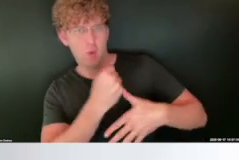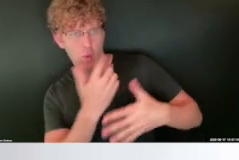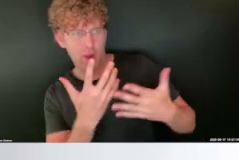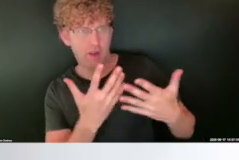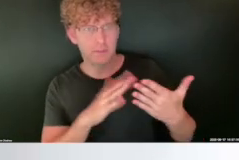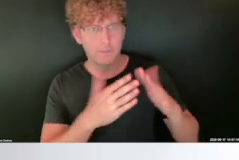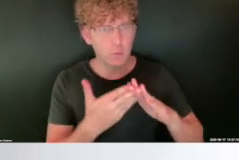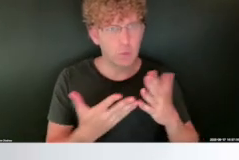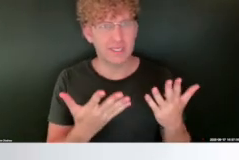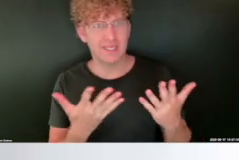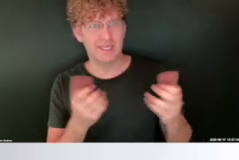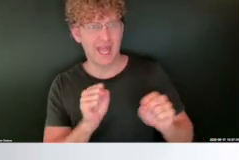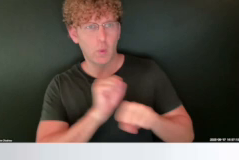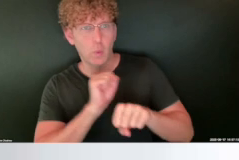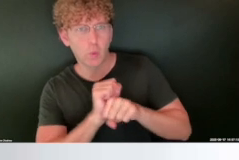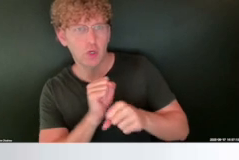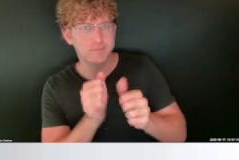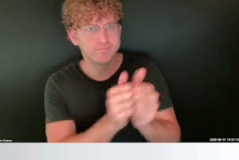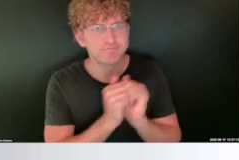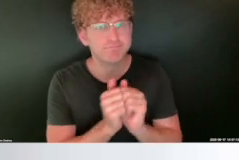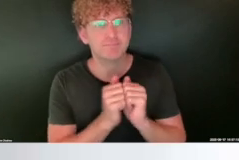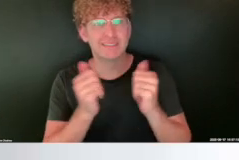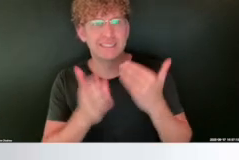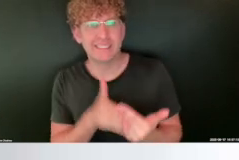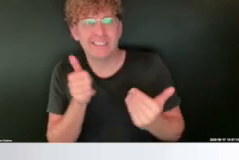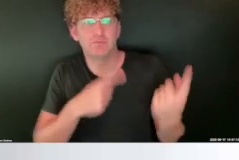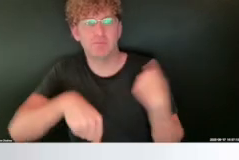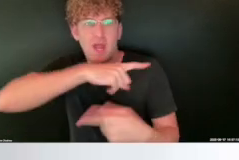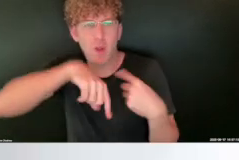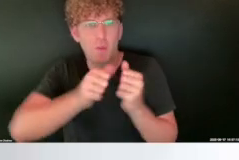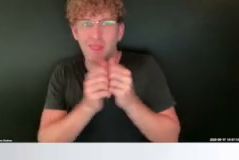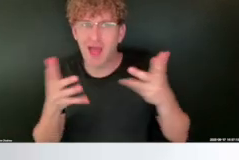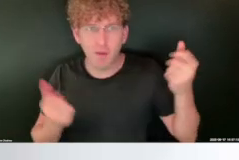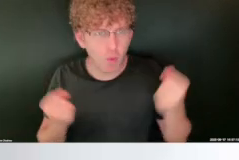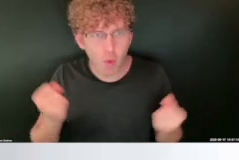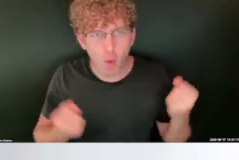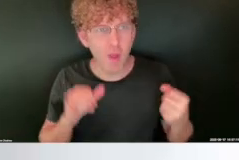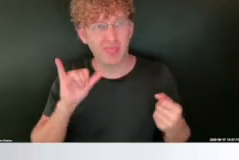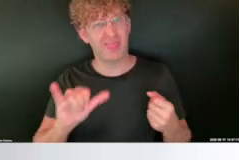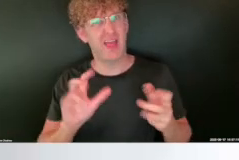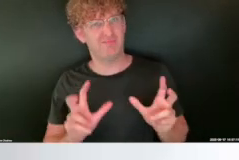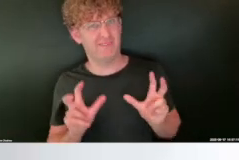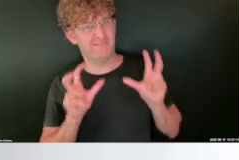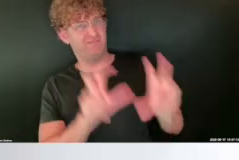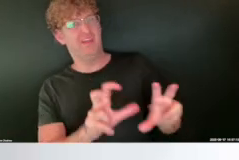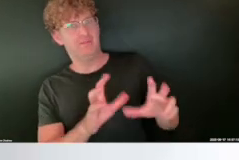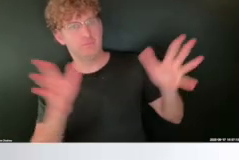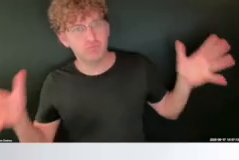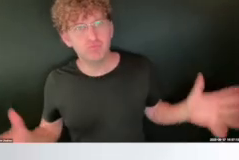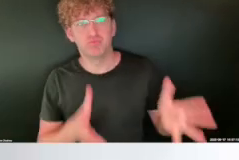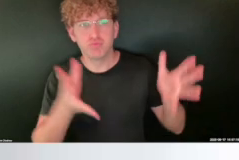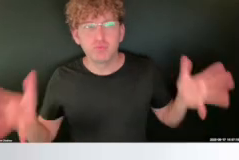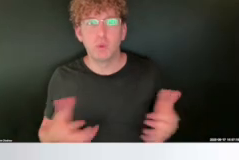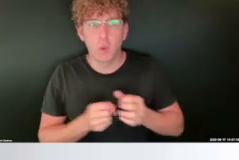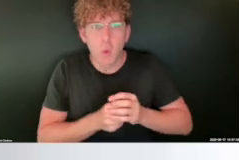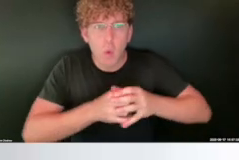investment approach encourages growing and building new connections between existing transportation networks. STEP funds a long and